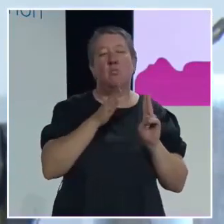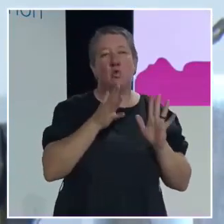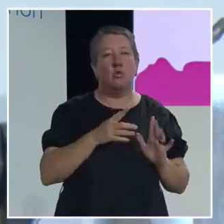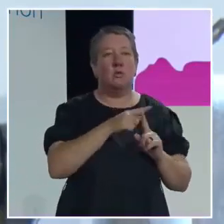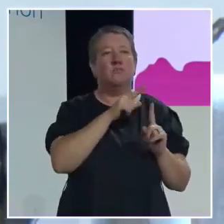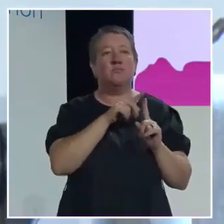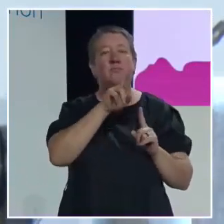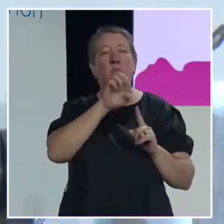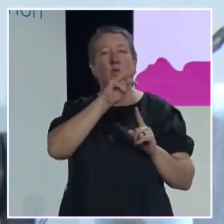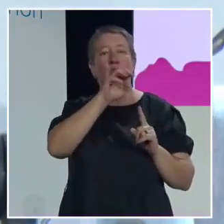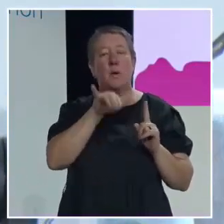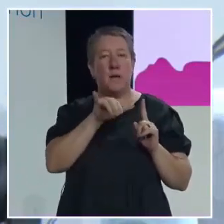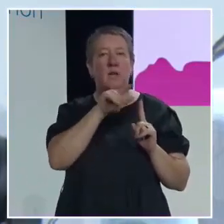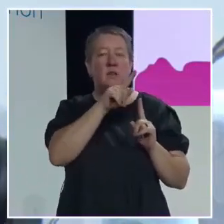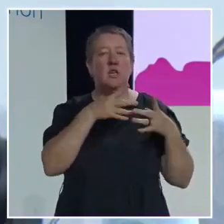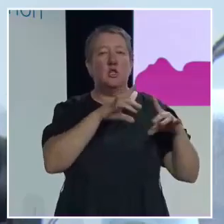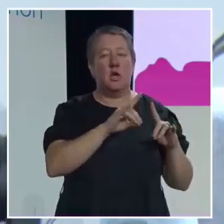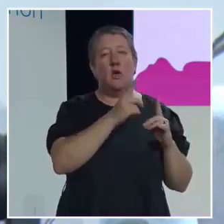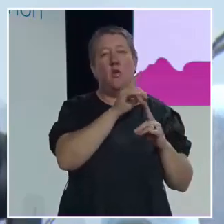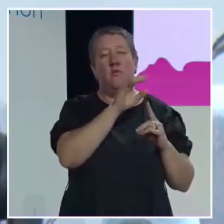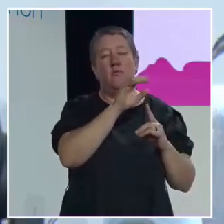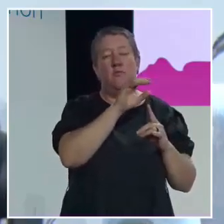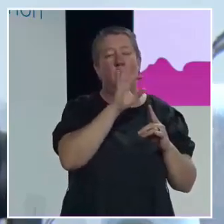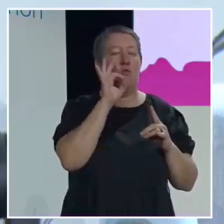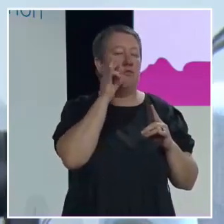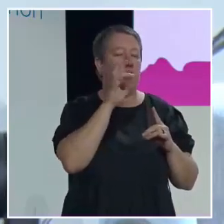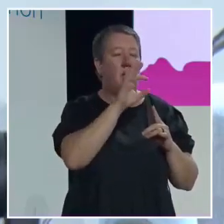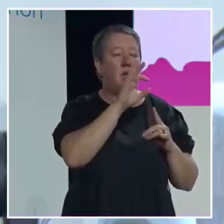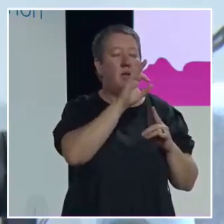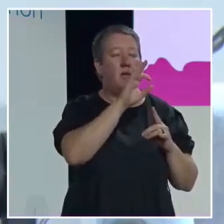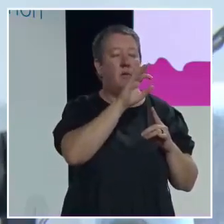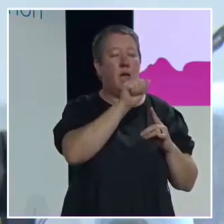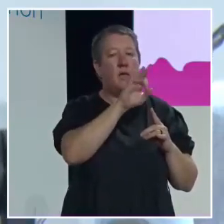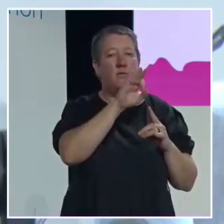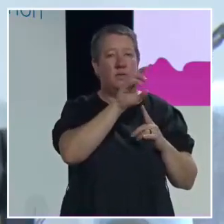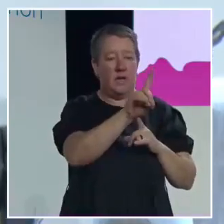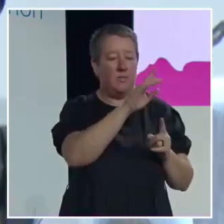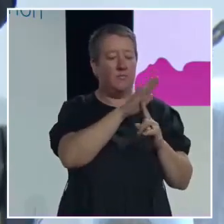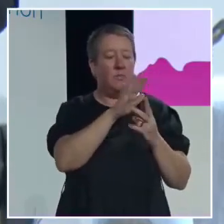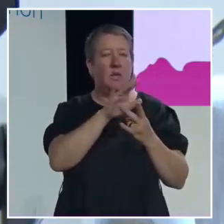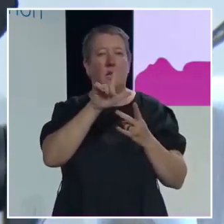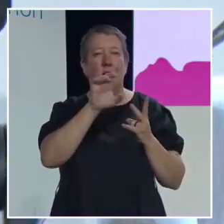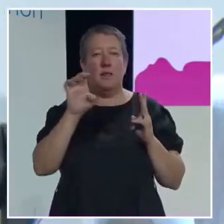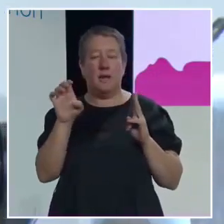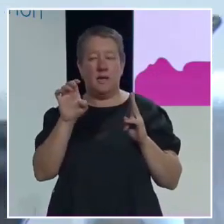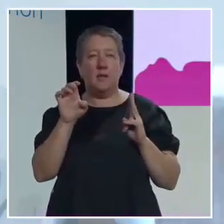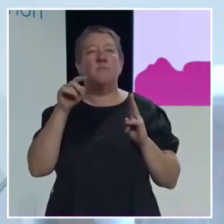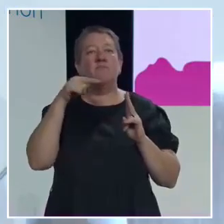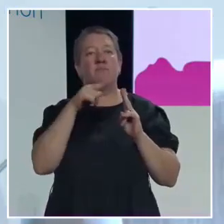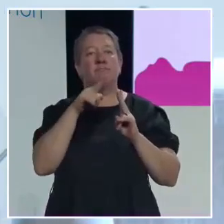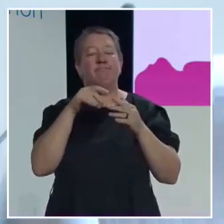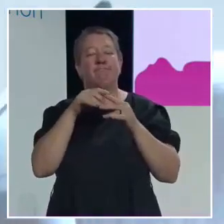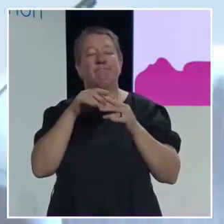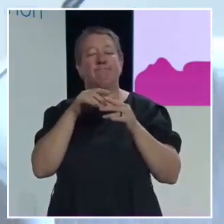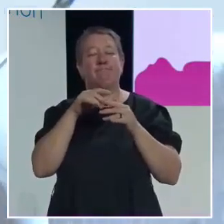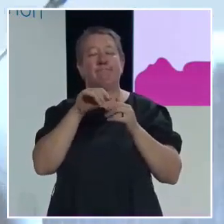Roux, the Chair of Finance and Common and the CEO of the AFD. Then Li Junhao is the Under-Secretary General of the